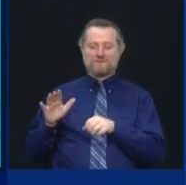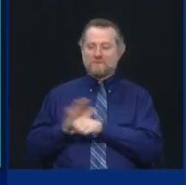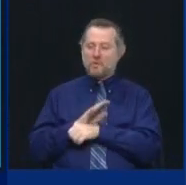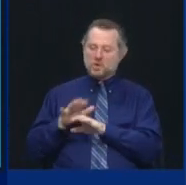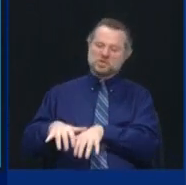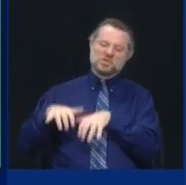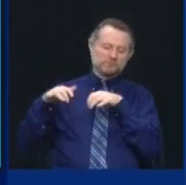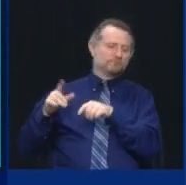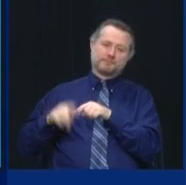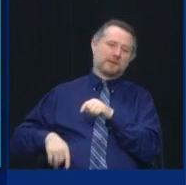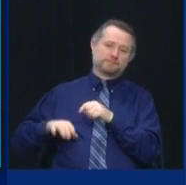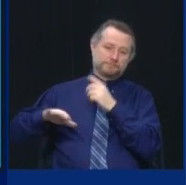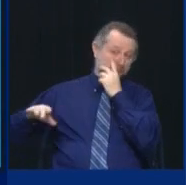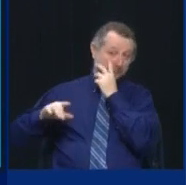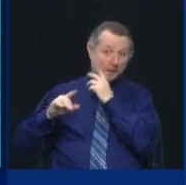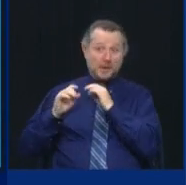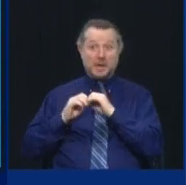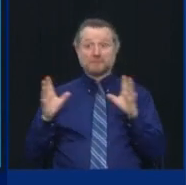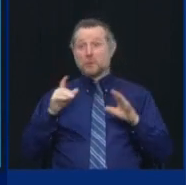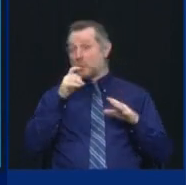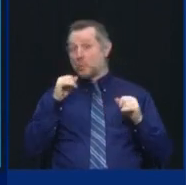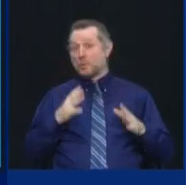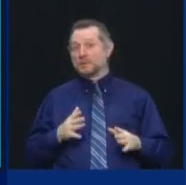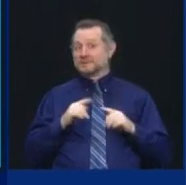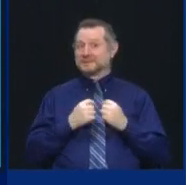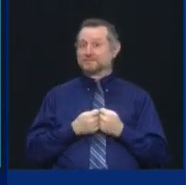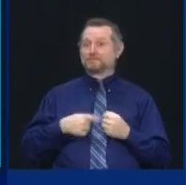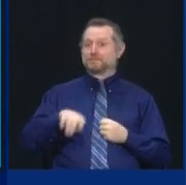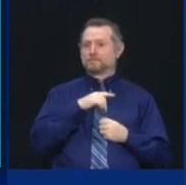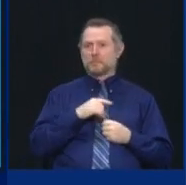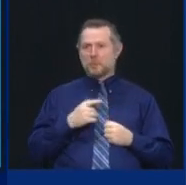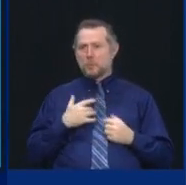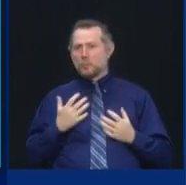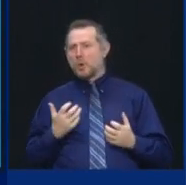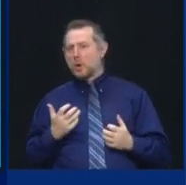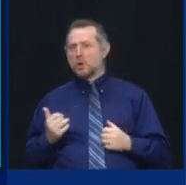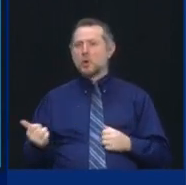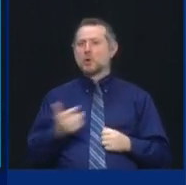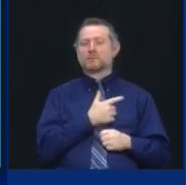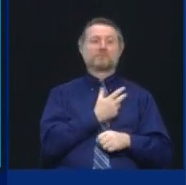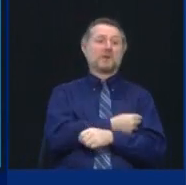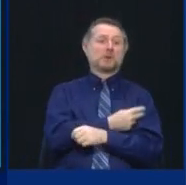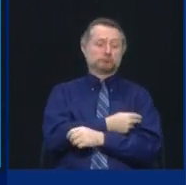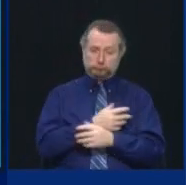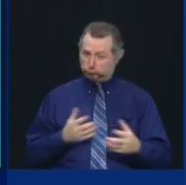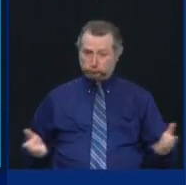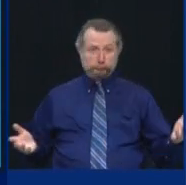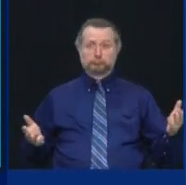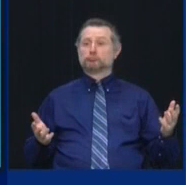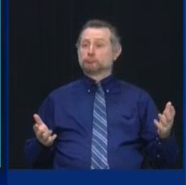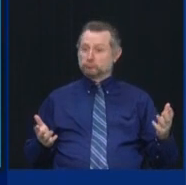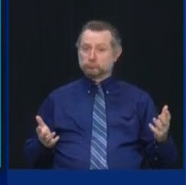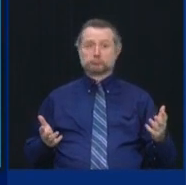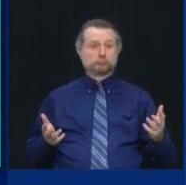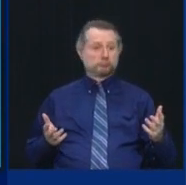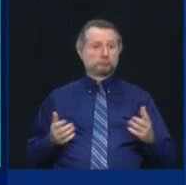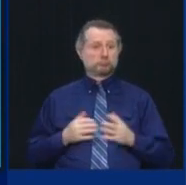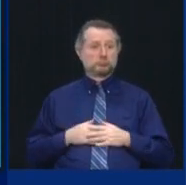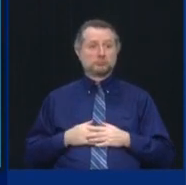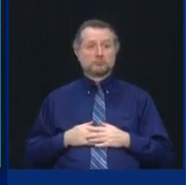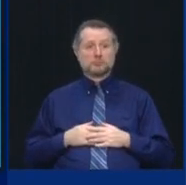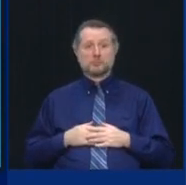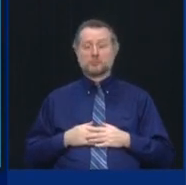the team's point of view, the teams want fans in the arena. right? Ty Cobb,